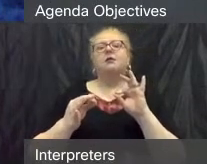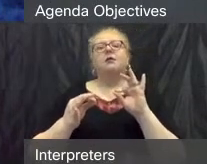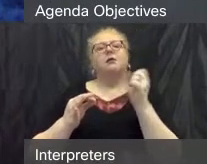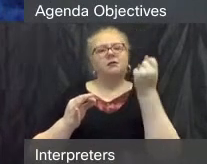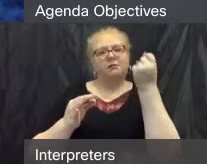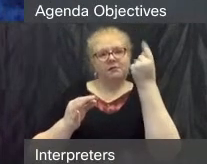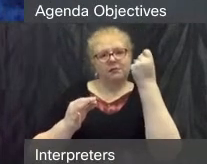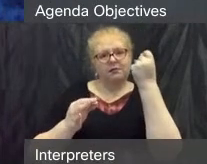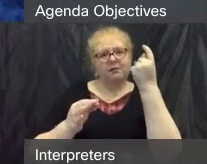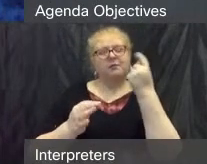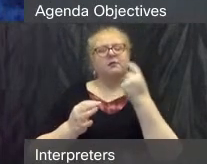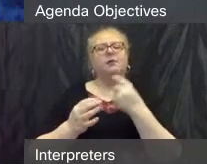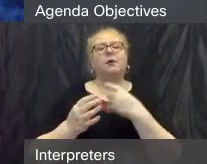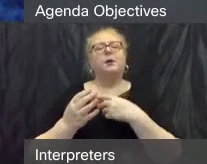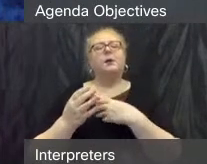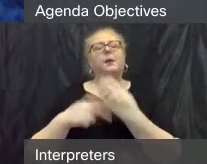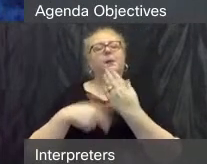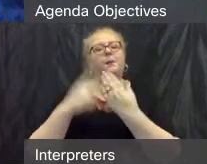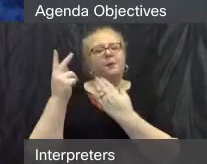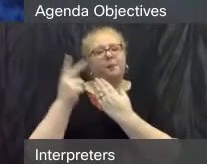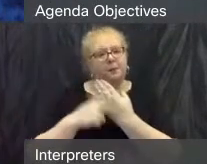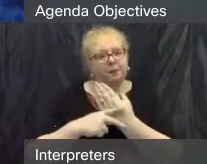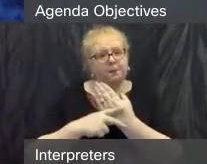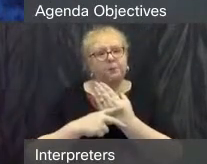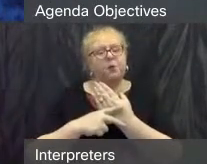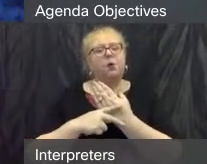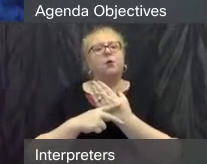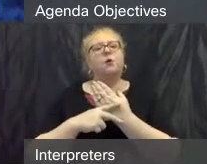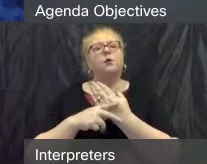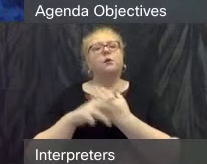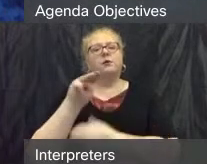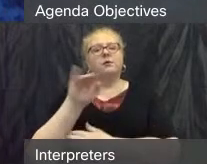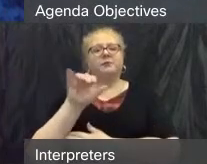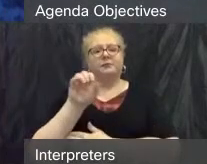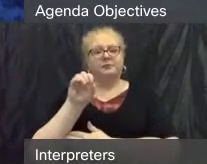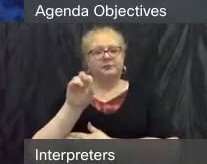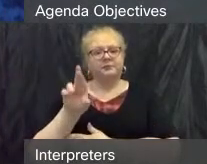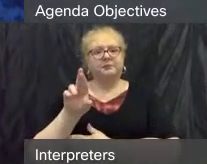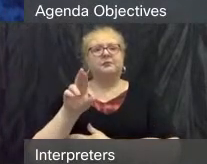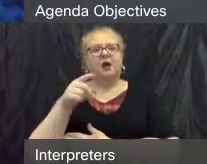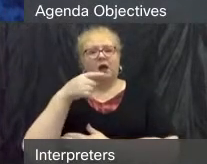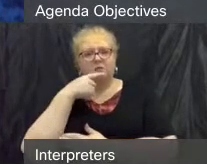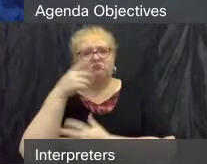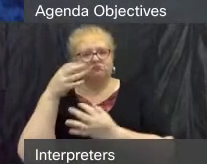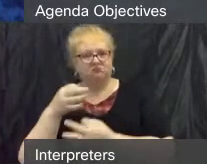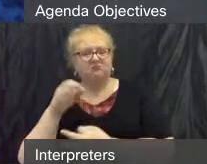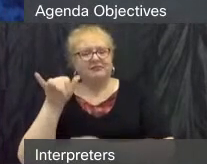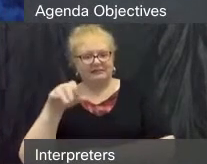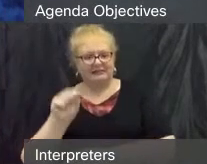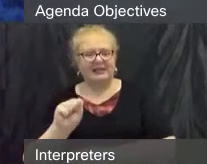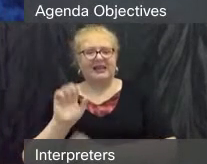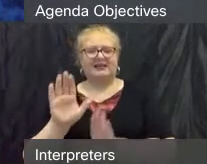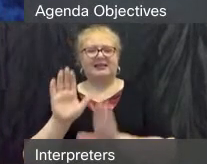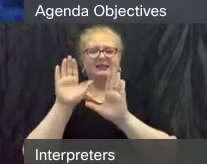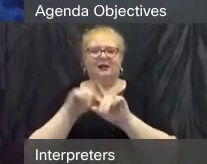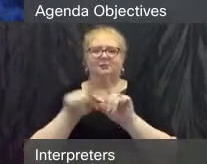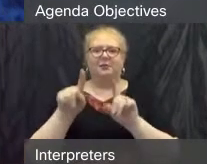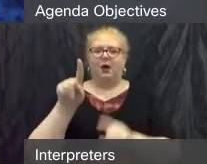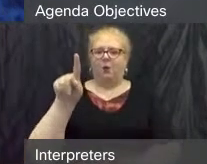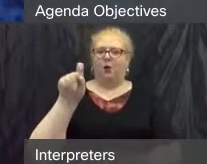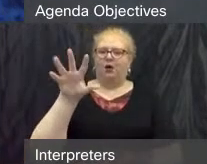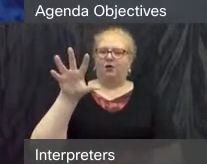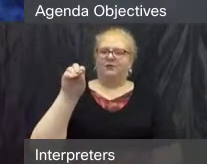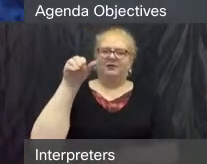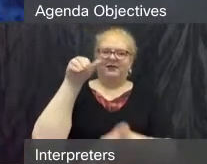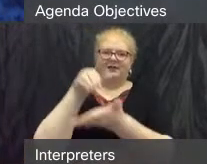the program, the merits of it are, outstanding, but it's